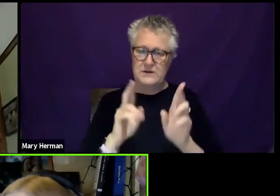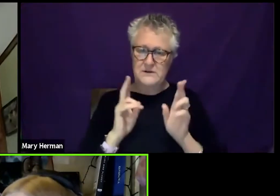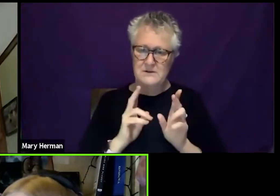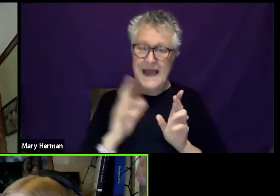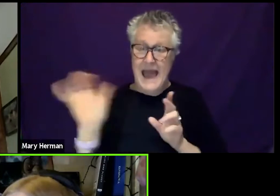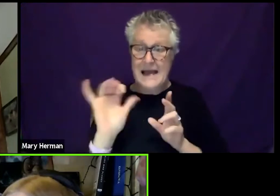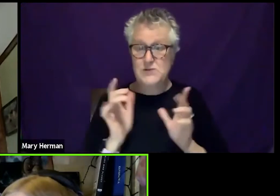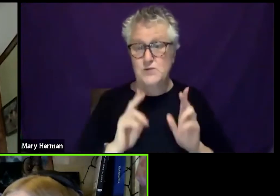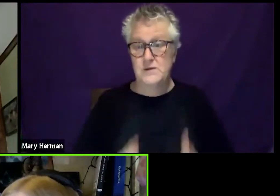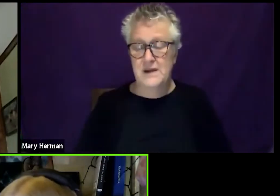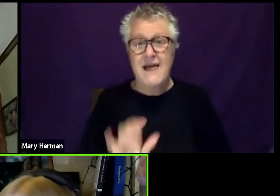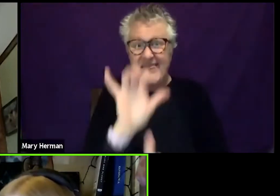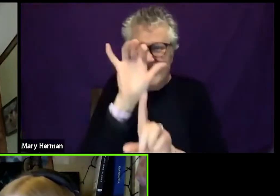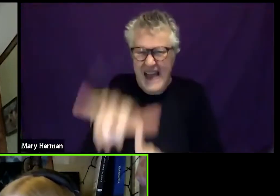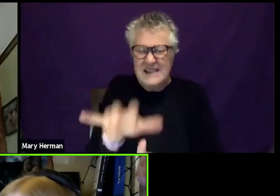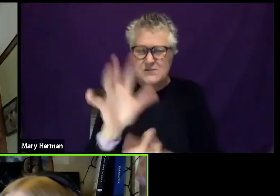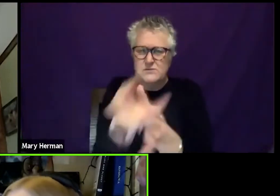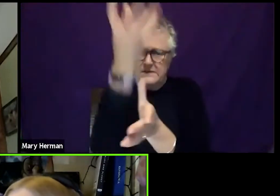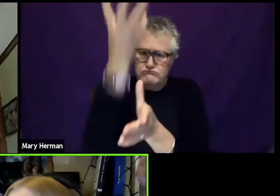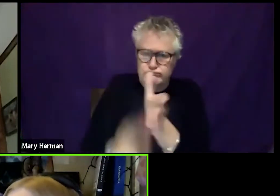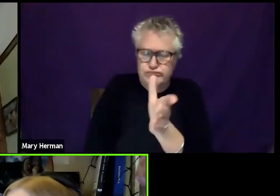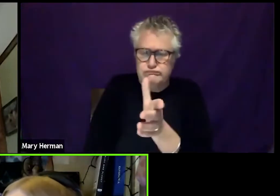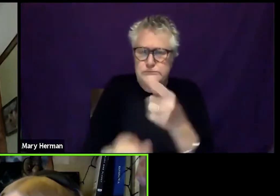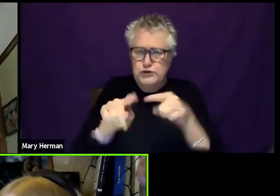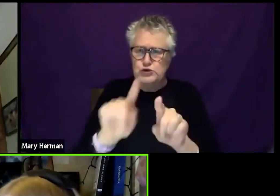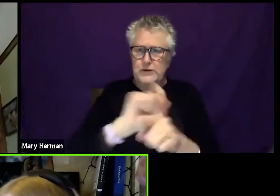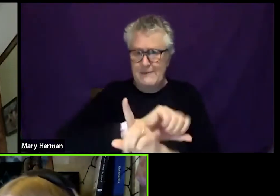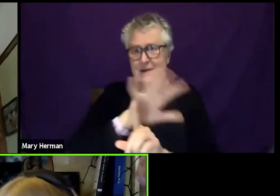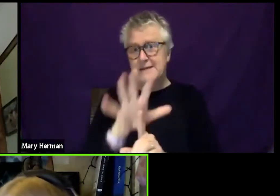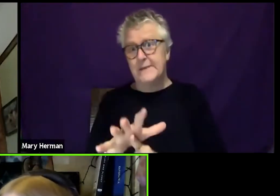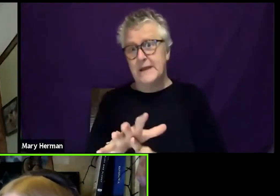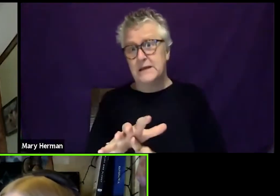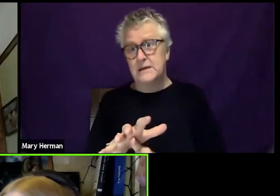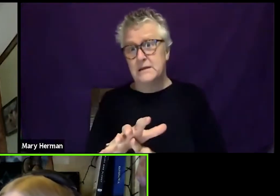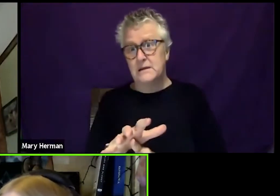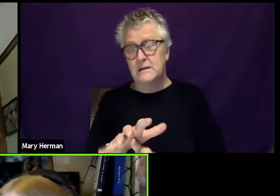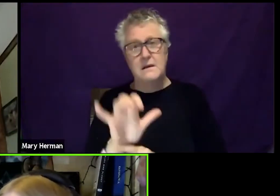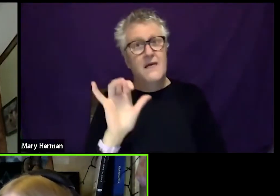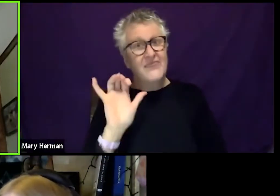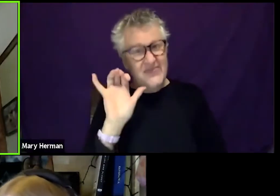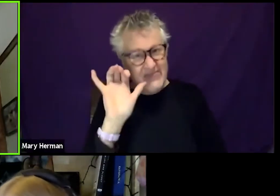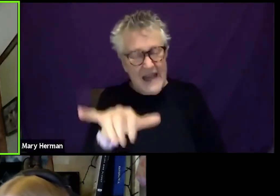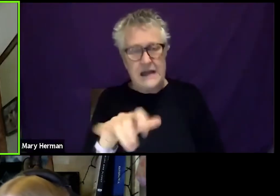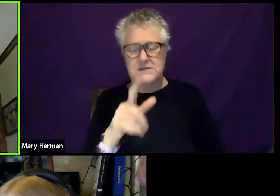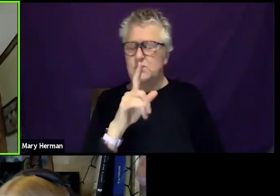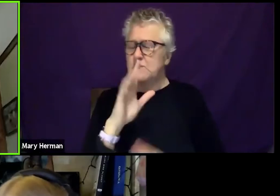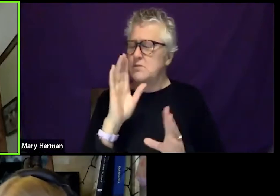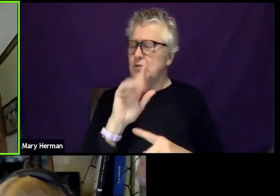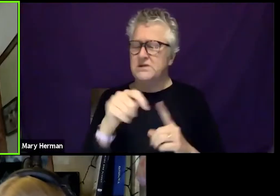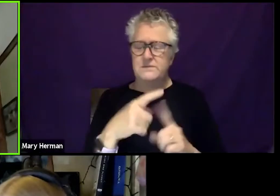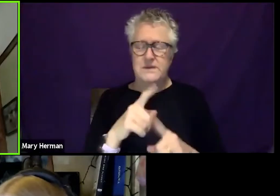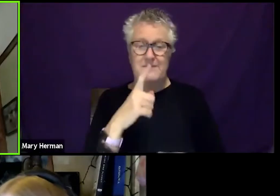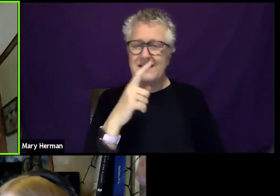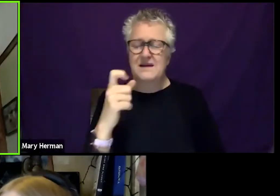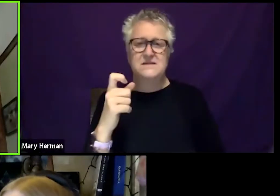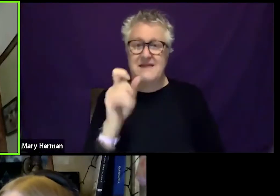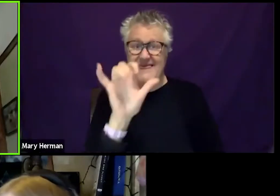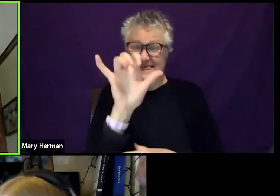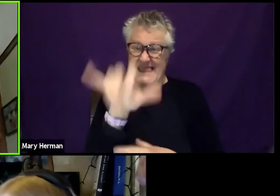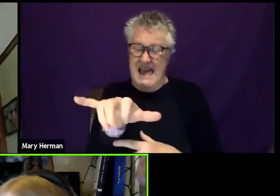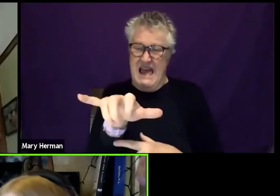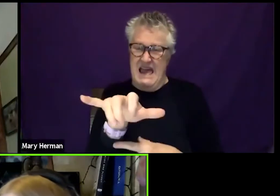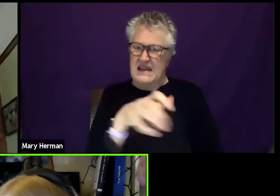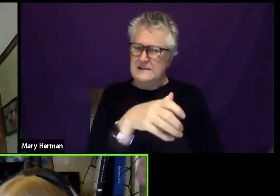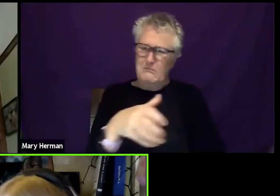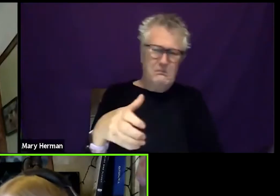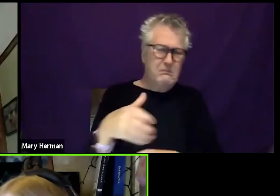And that's what worries me, because that is the power of removing us from society. And